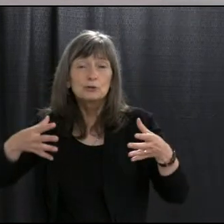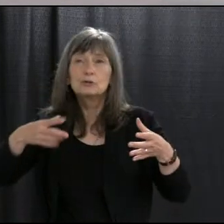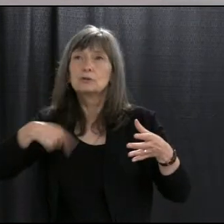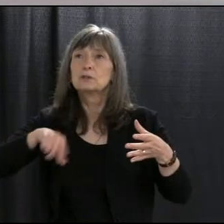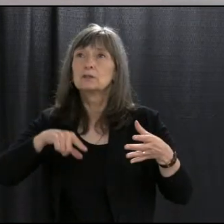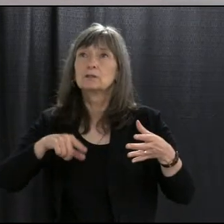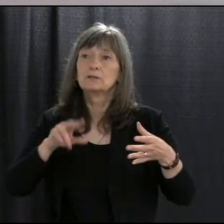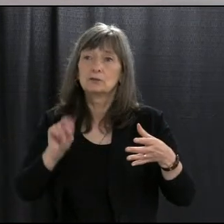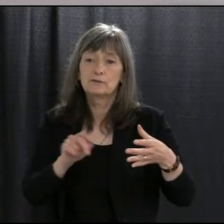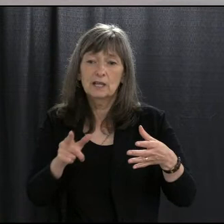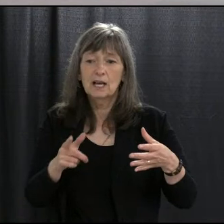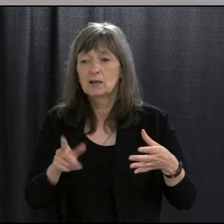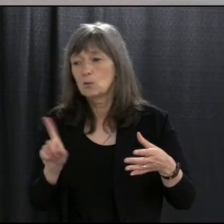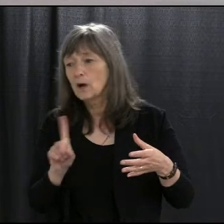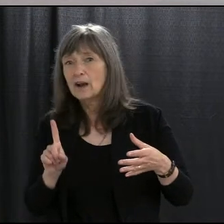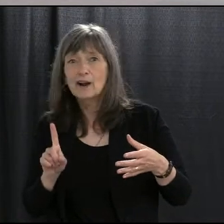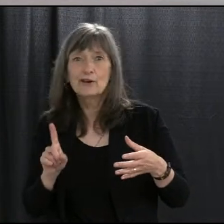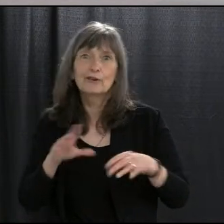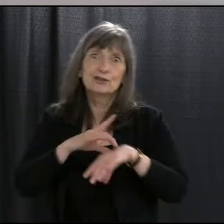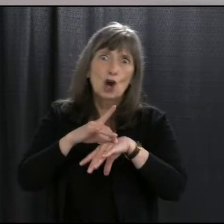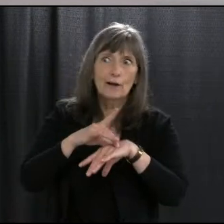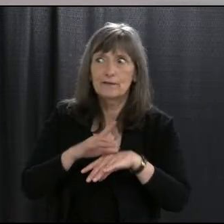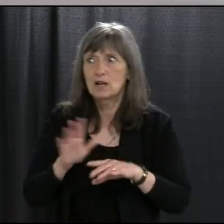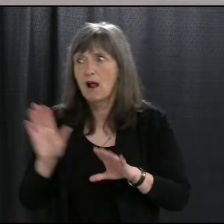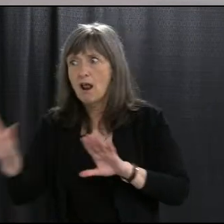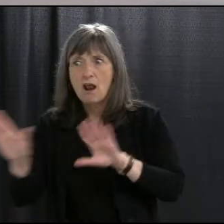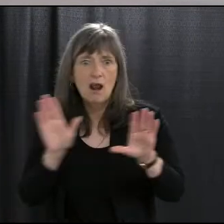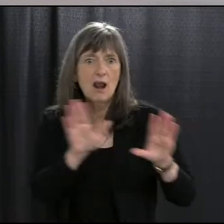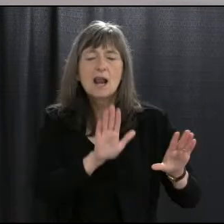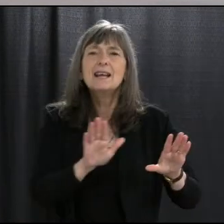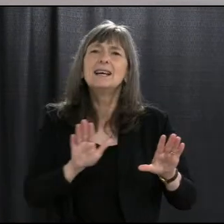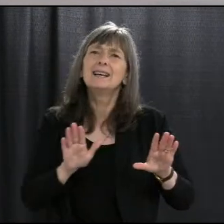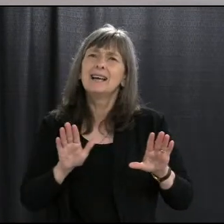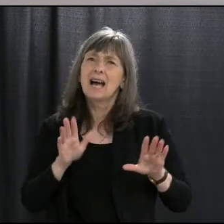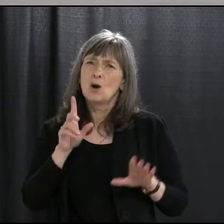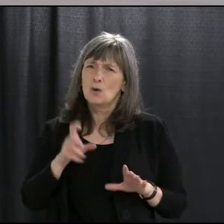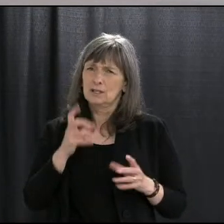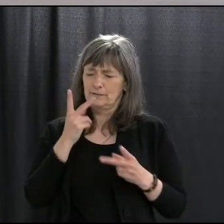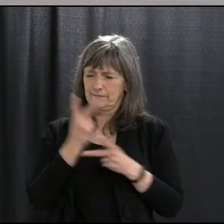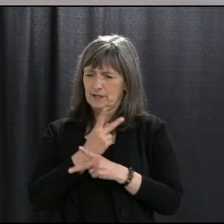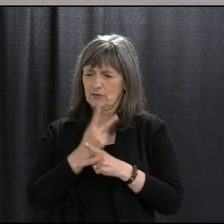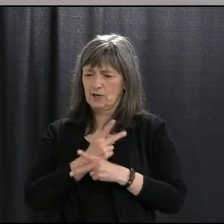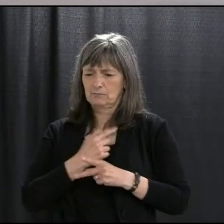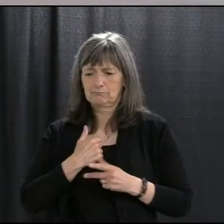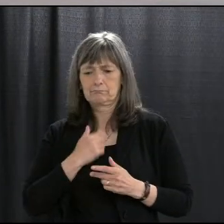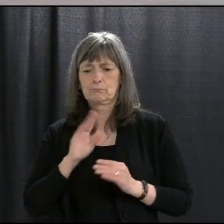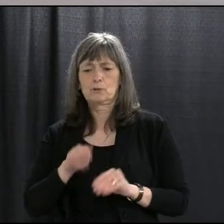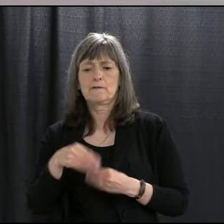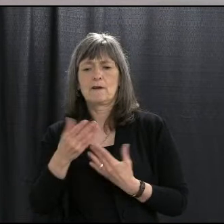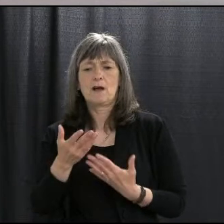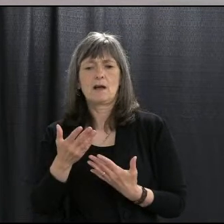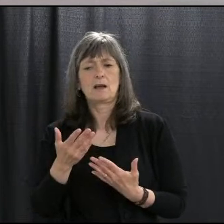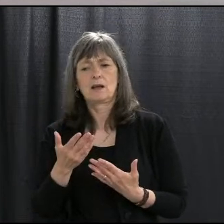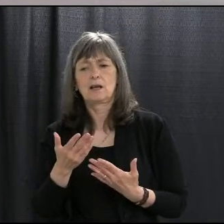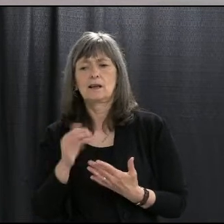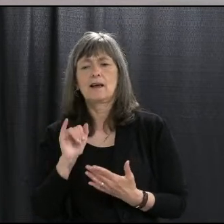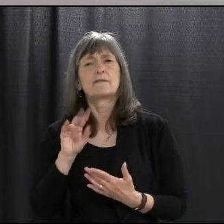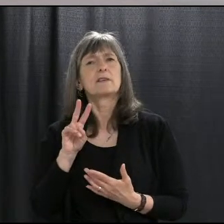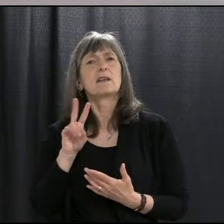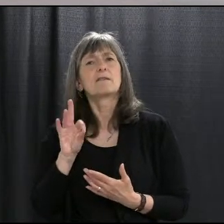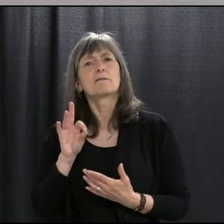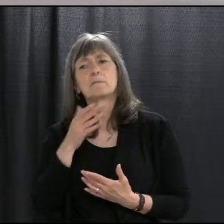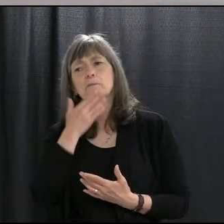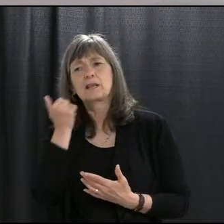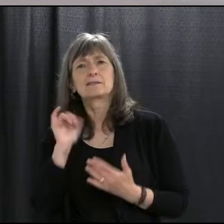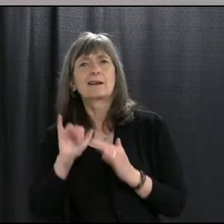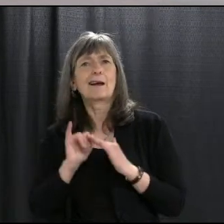demographics, the geography, what can and should be provided in terms of fertility services